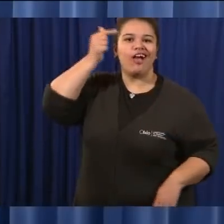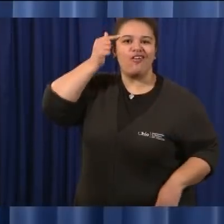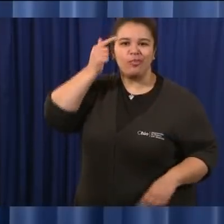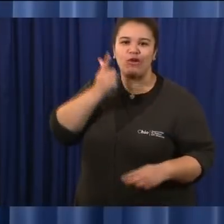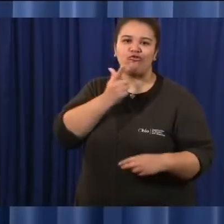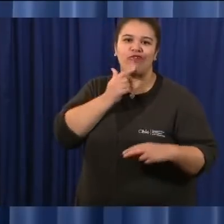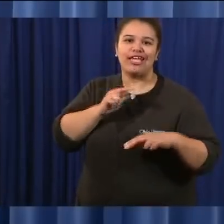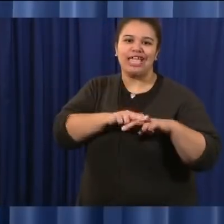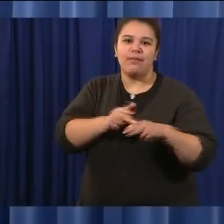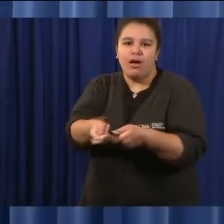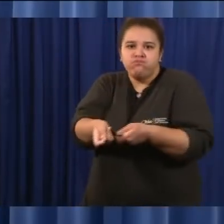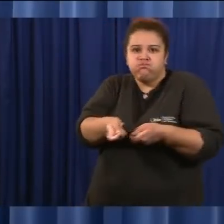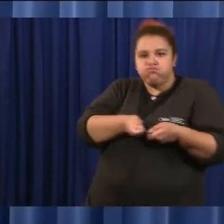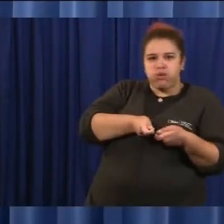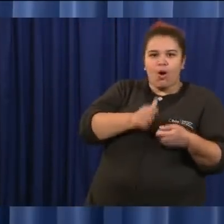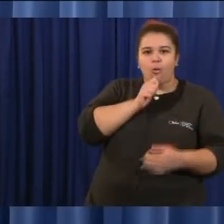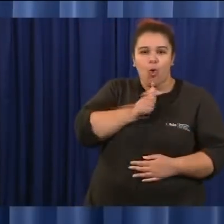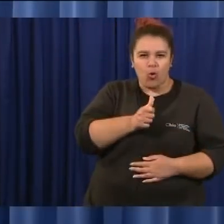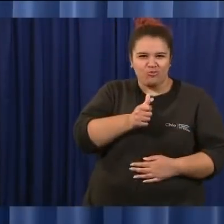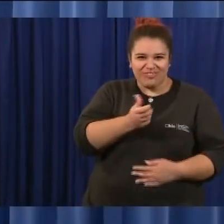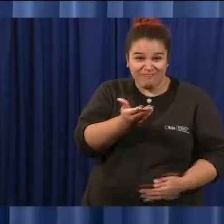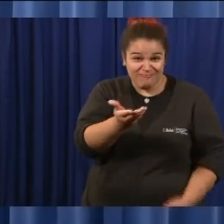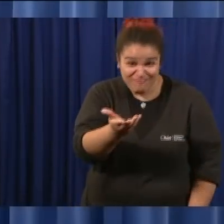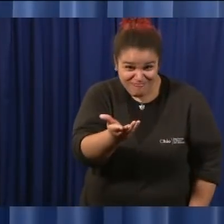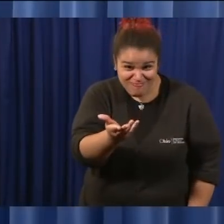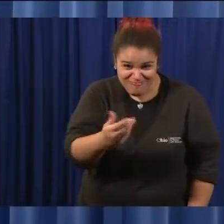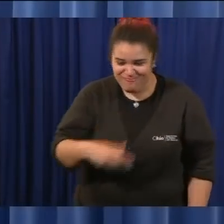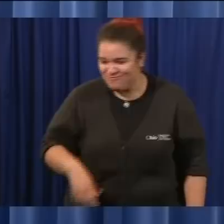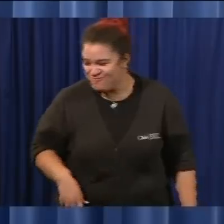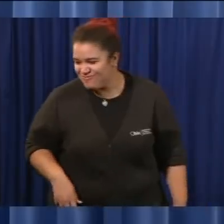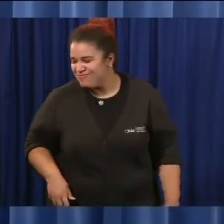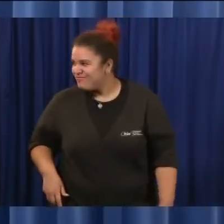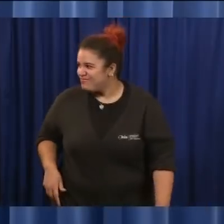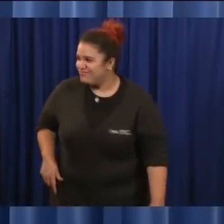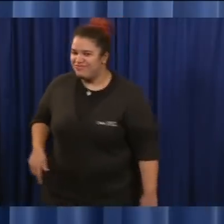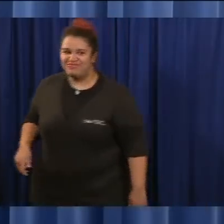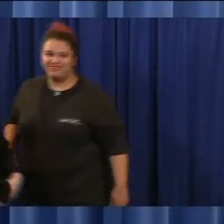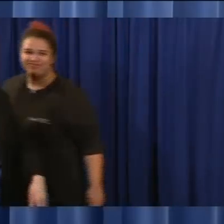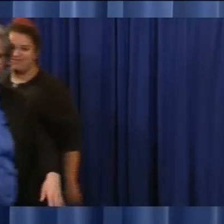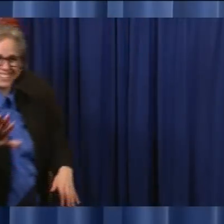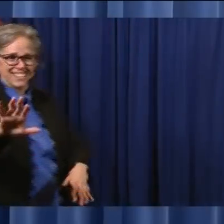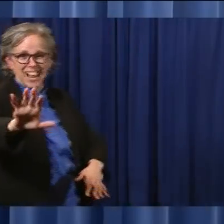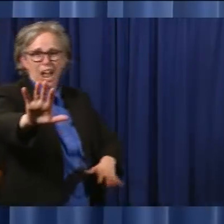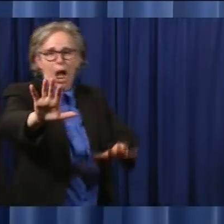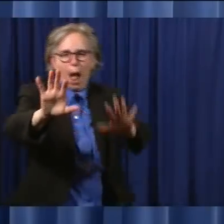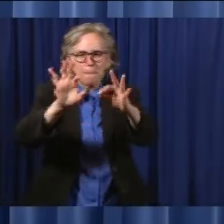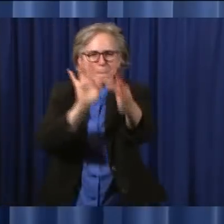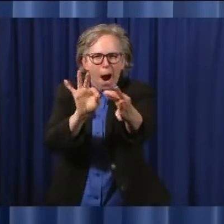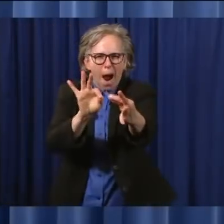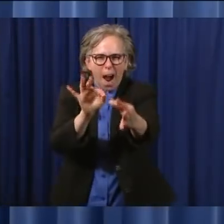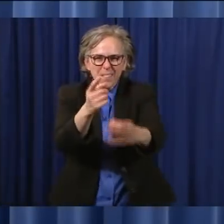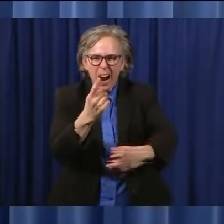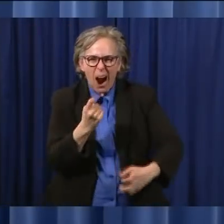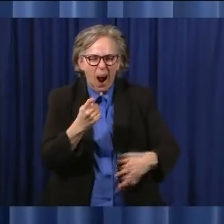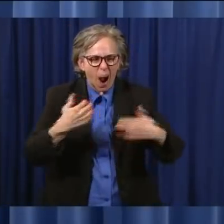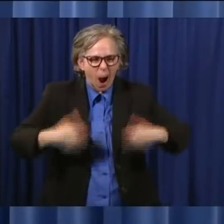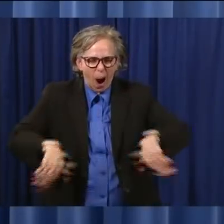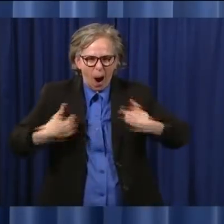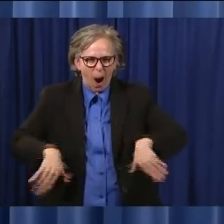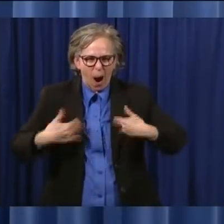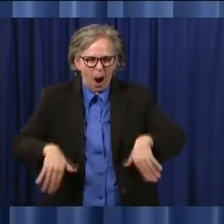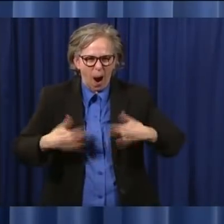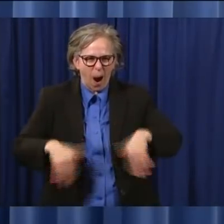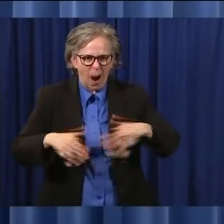Great question. That's a perfect question. Look, that's a challenge that we always face. I think the